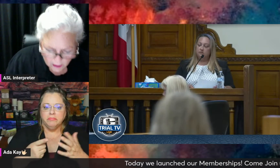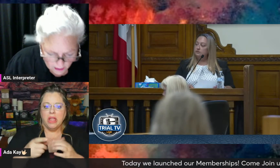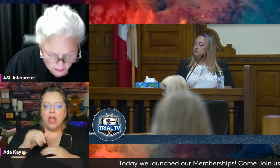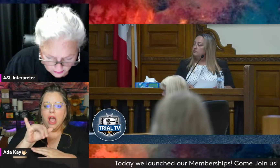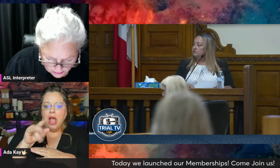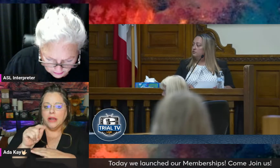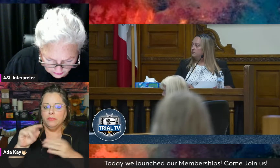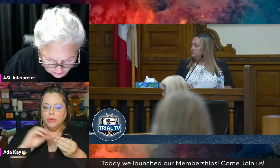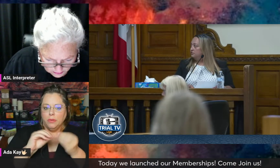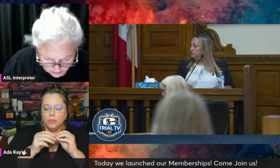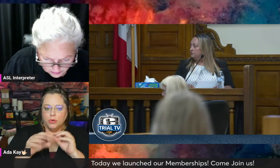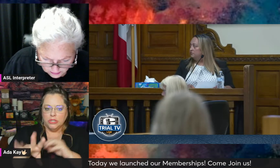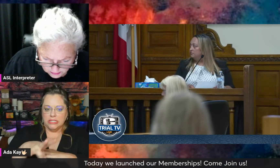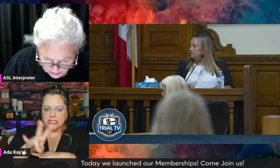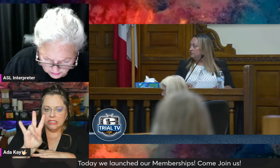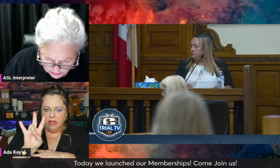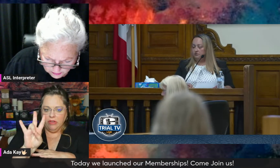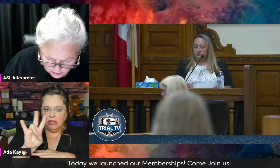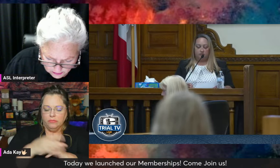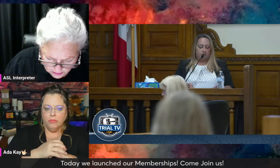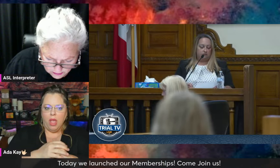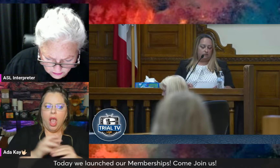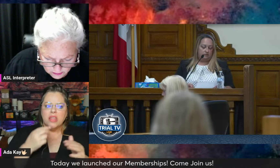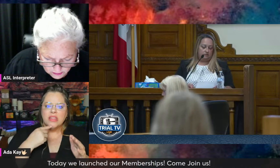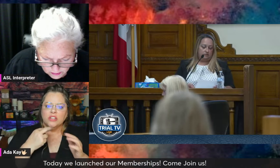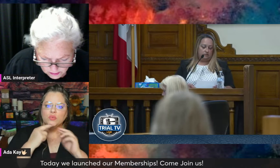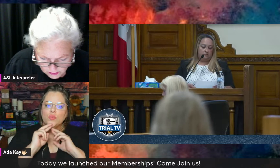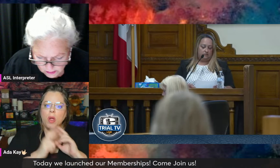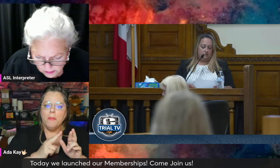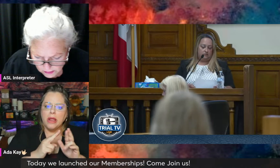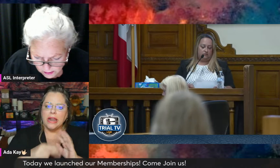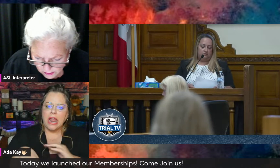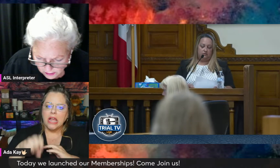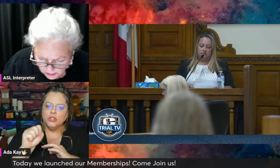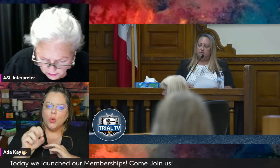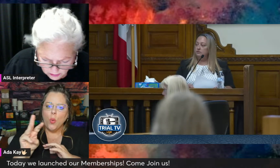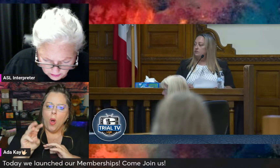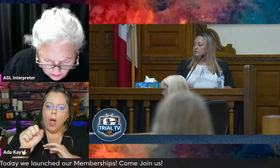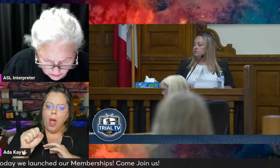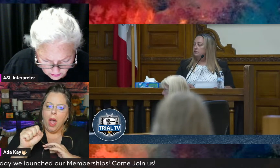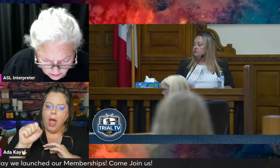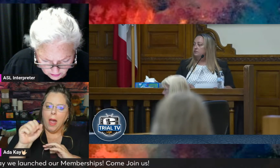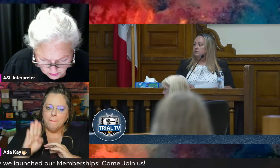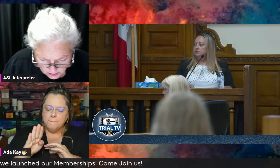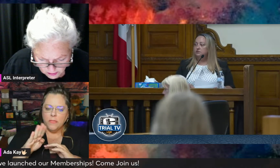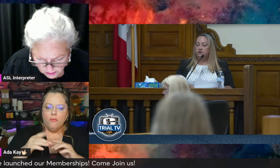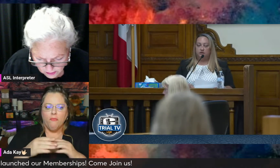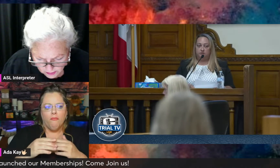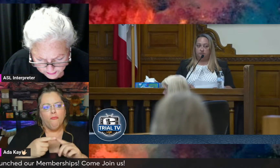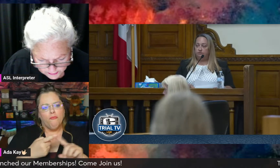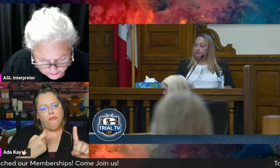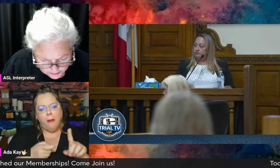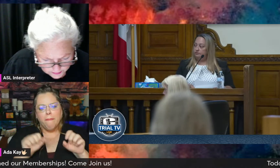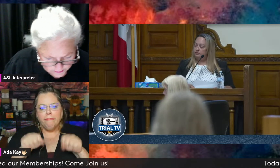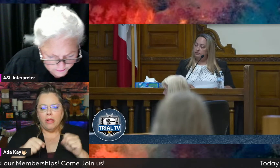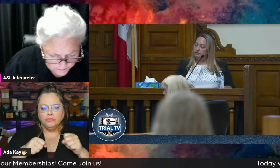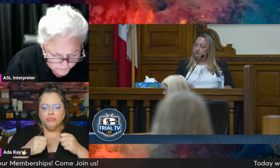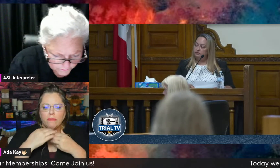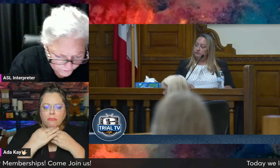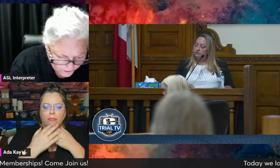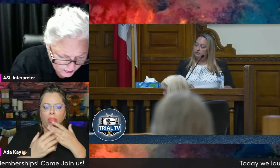Now, this is reported as being a swab from a possible blood stain in the dining room. Yes.